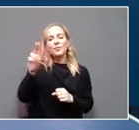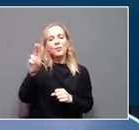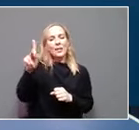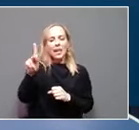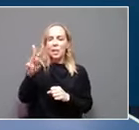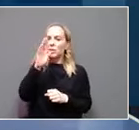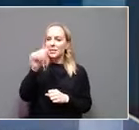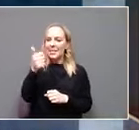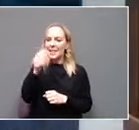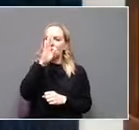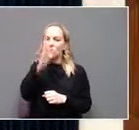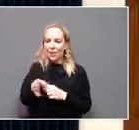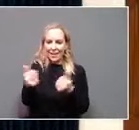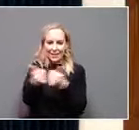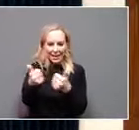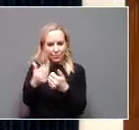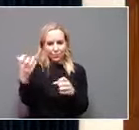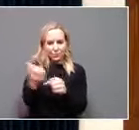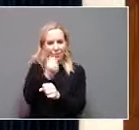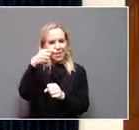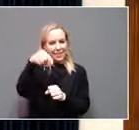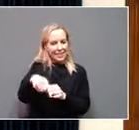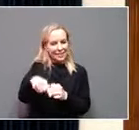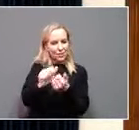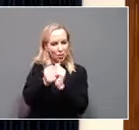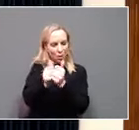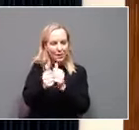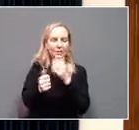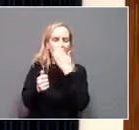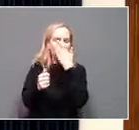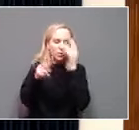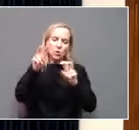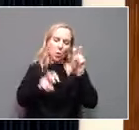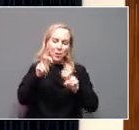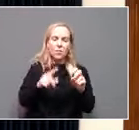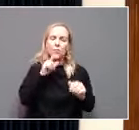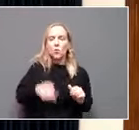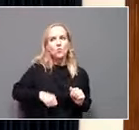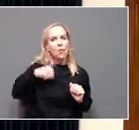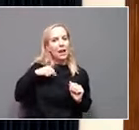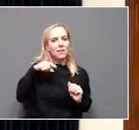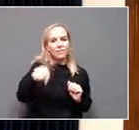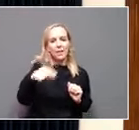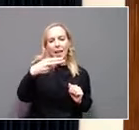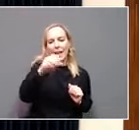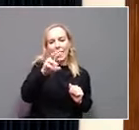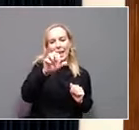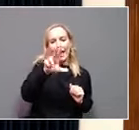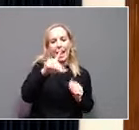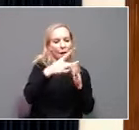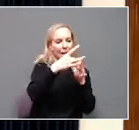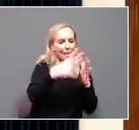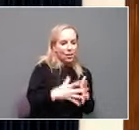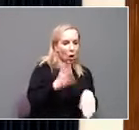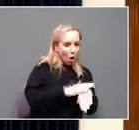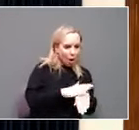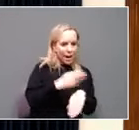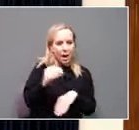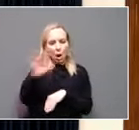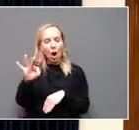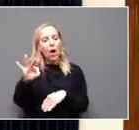earn their spot in this tournament. We are so proud of them. Howard's a leader on and off the court, teaching us all the importance